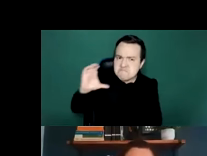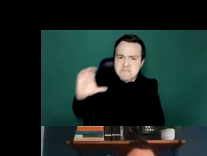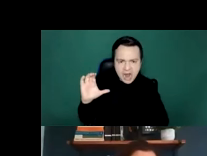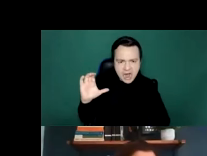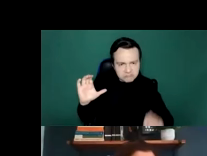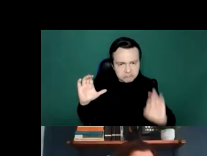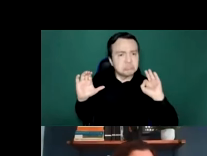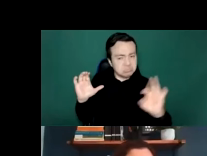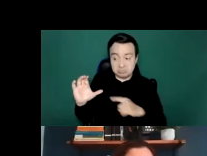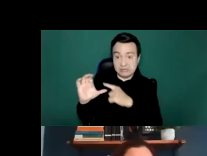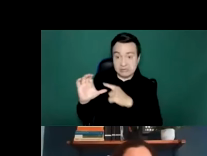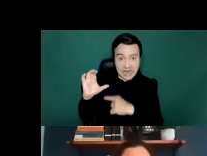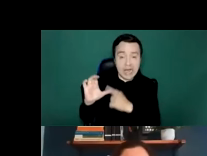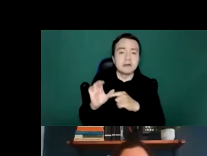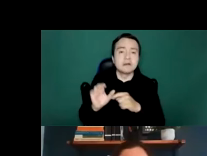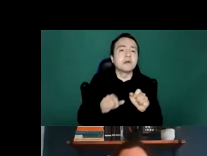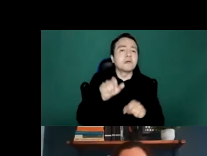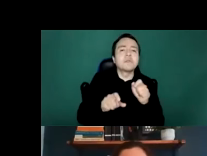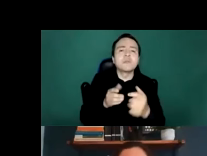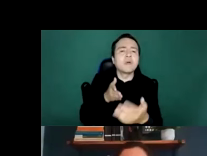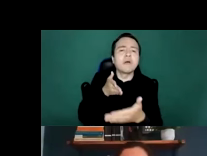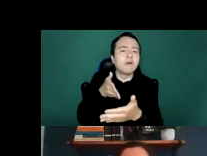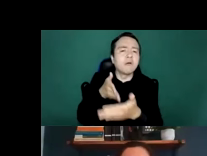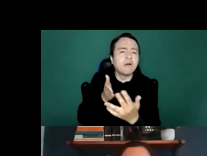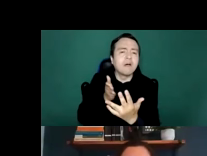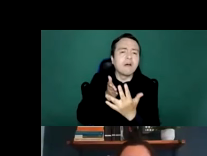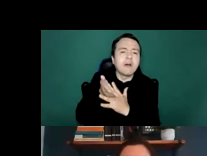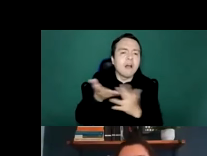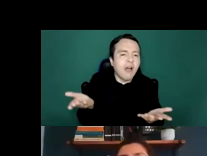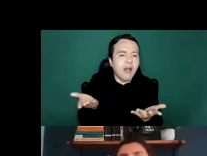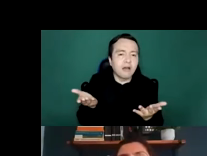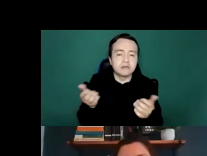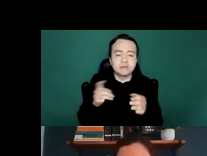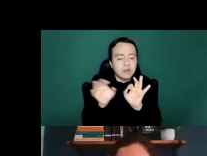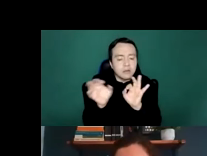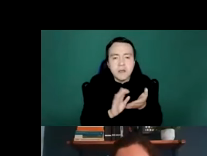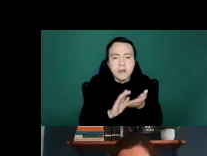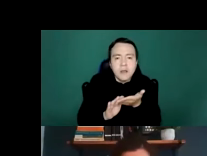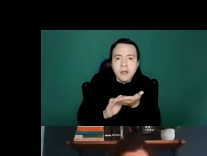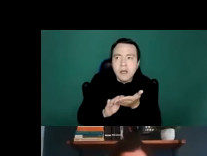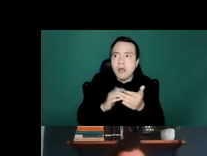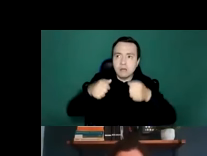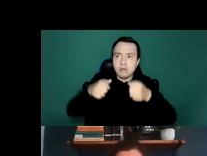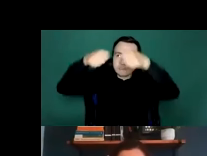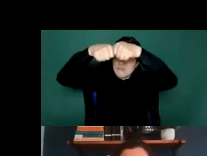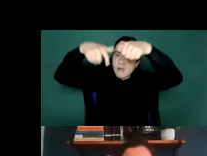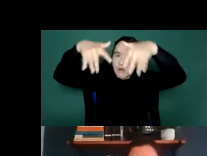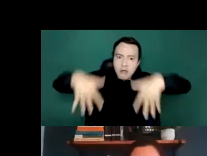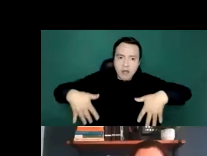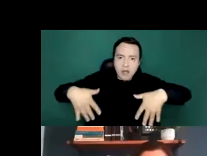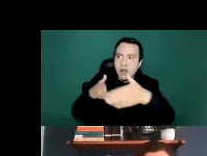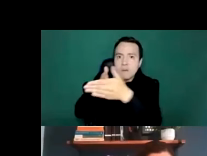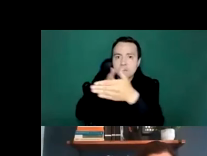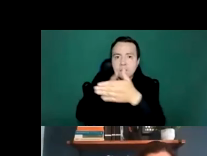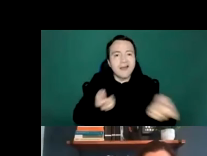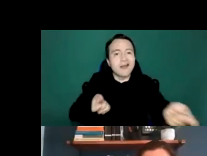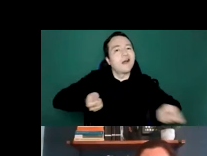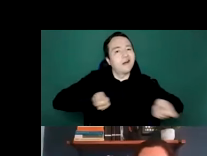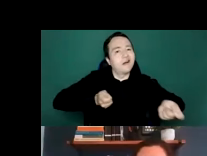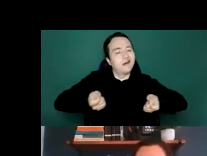realize that a large number of the people suffer barriers of an organizational or administrative type, as they call